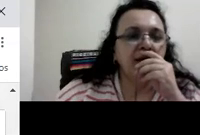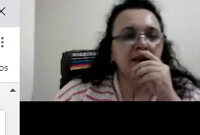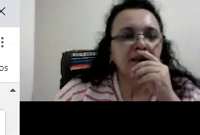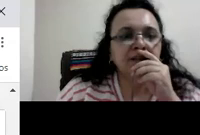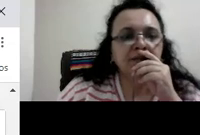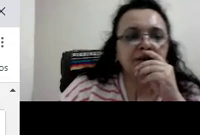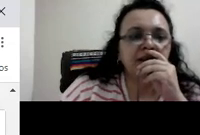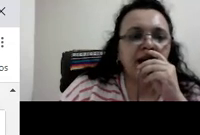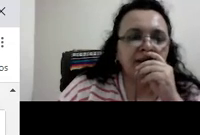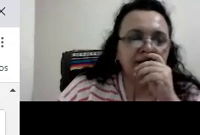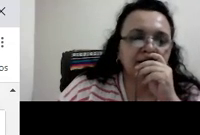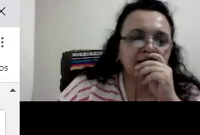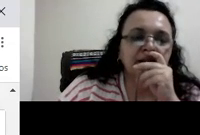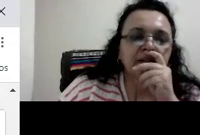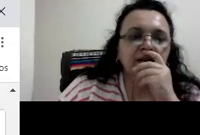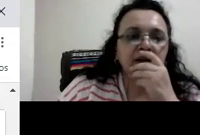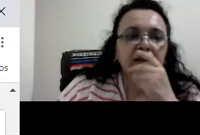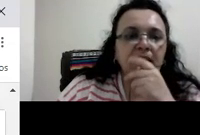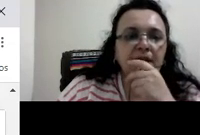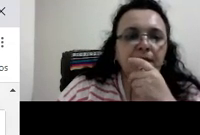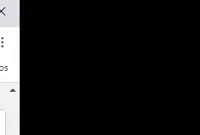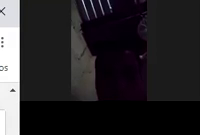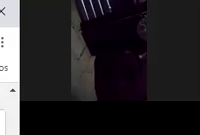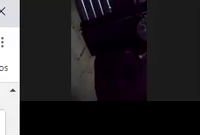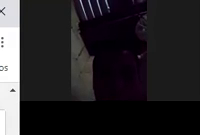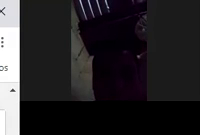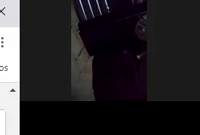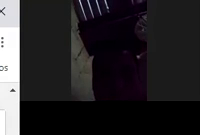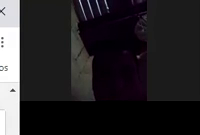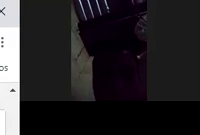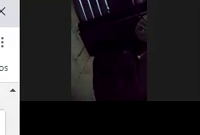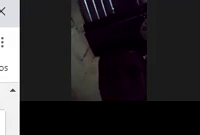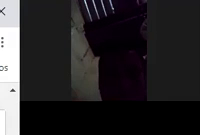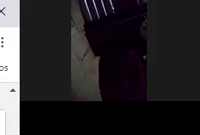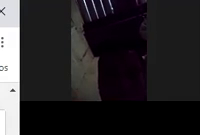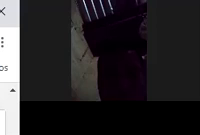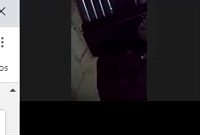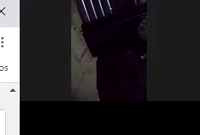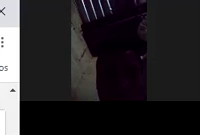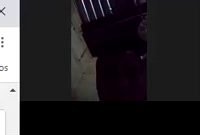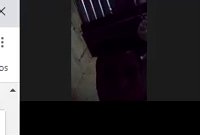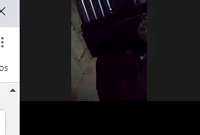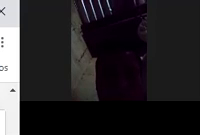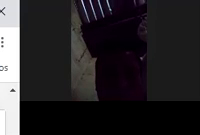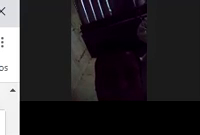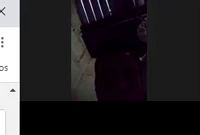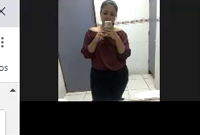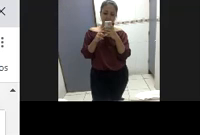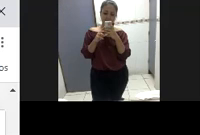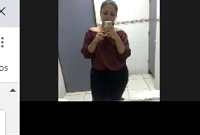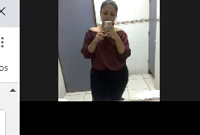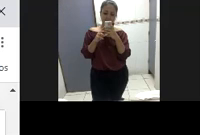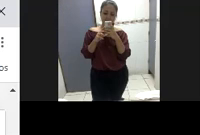Taipei is very nice. Everyone is extremely friendly.